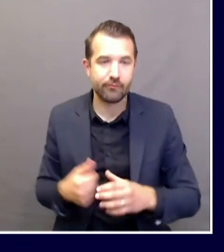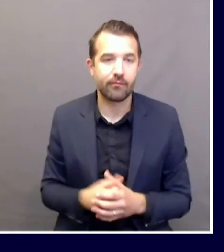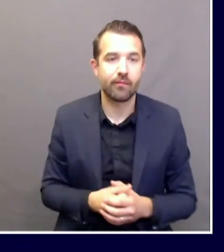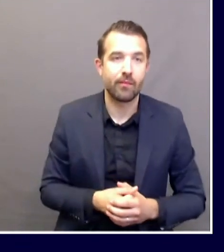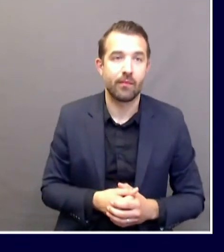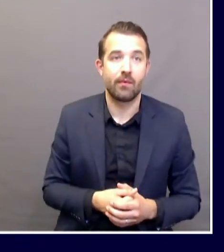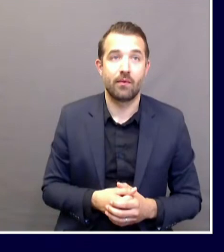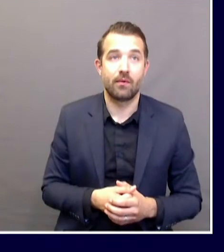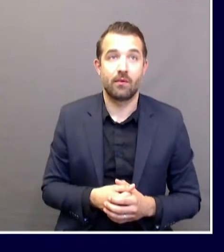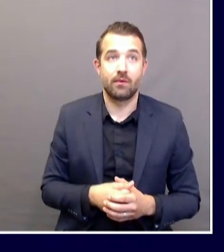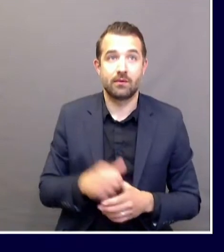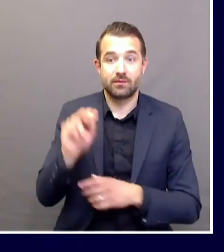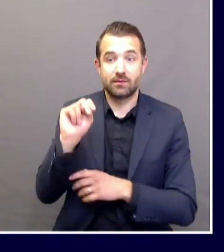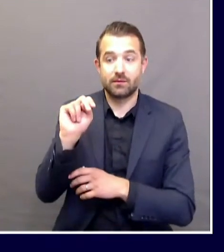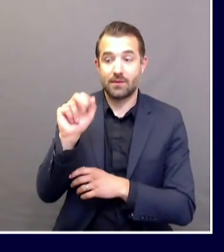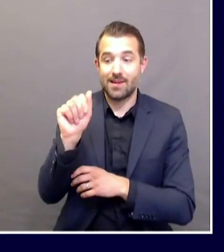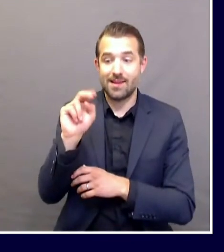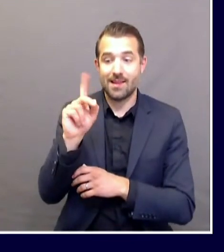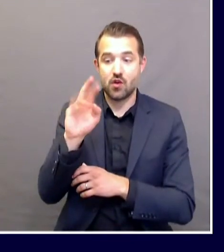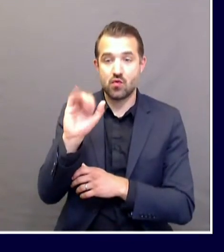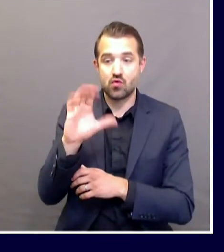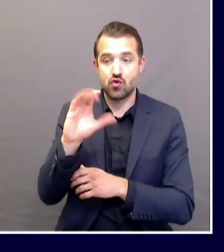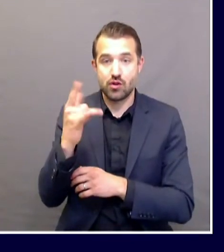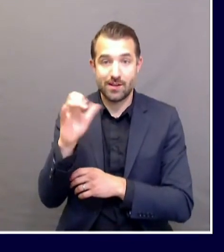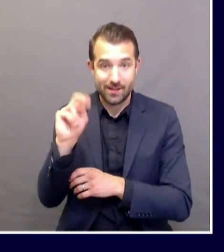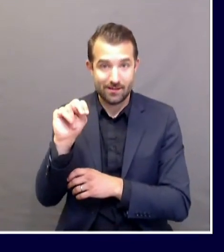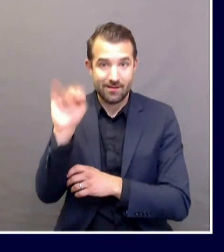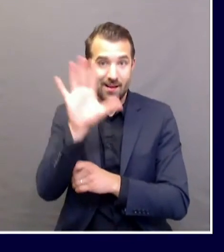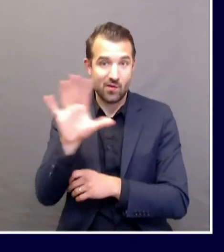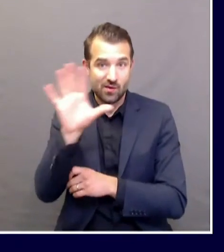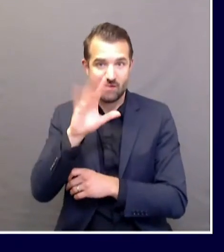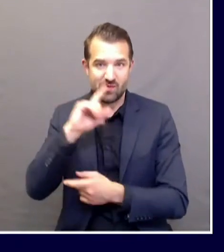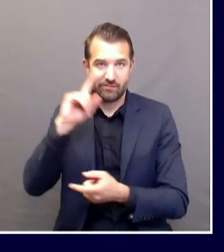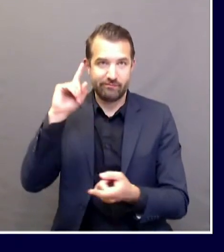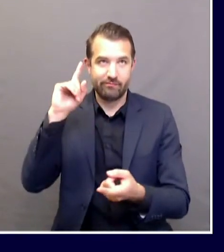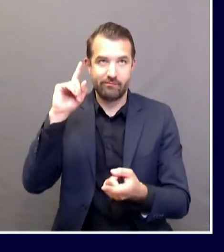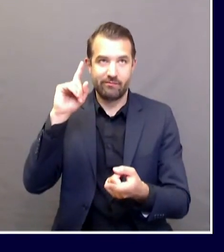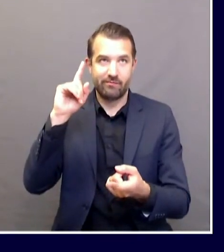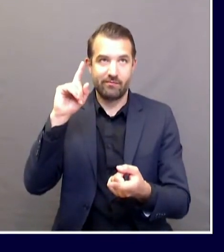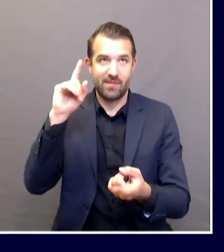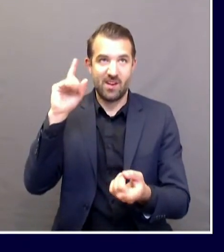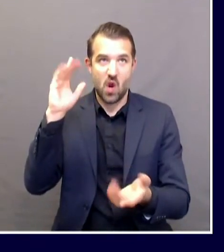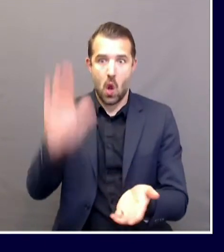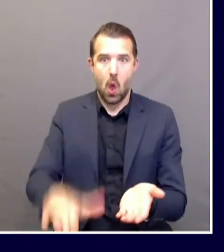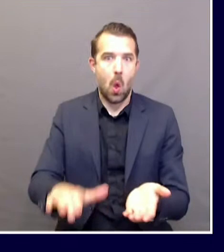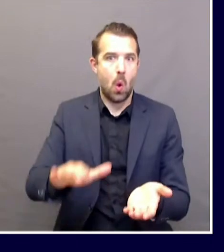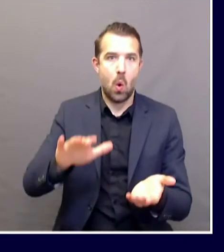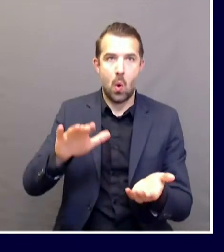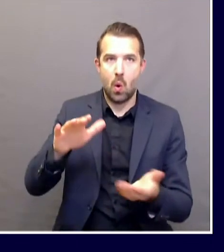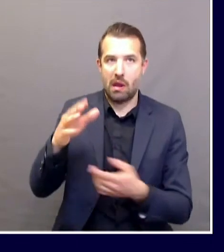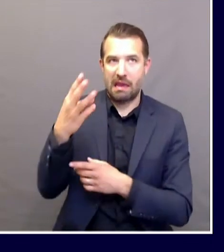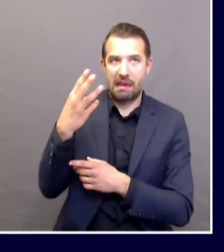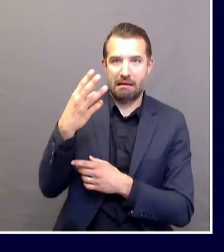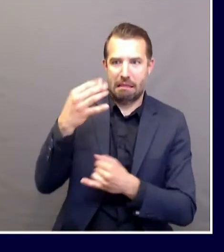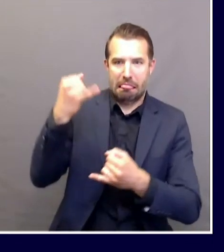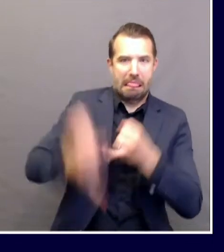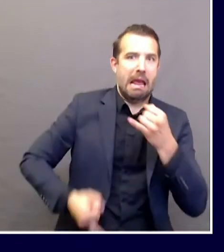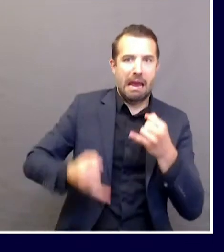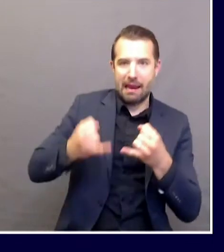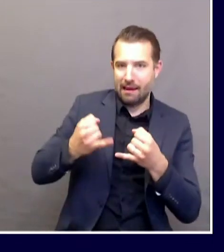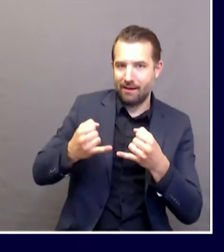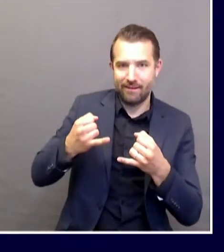That's a concern for very obvious reasons, and that is one reason, I think one of perhaps a